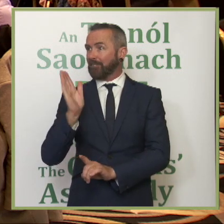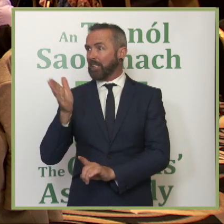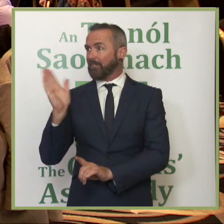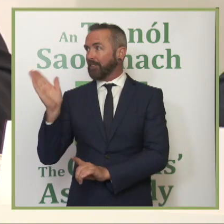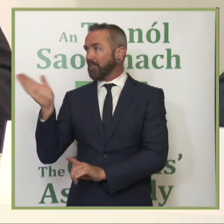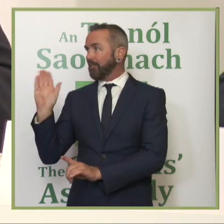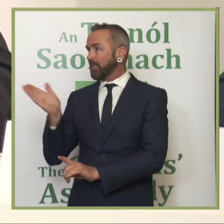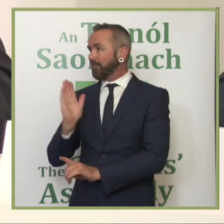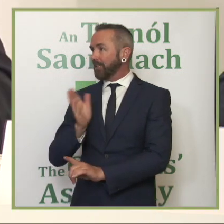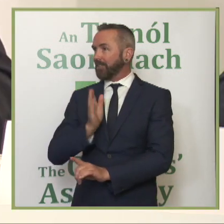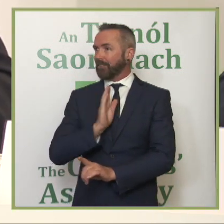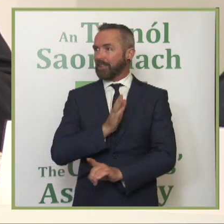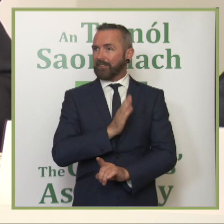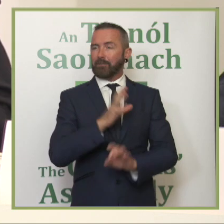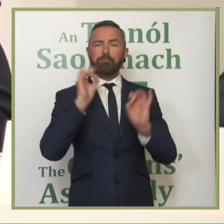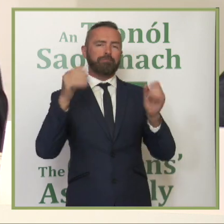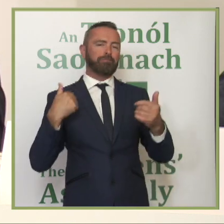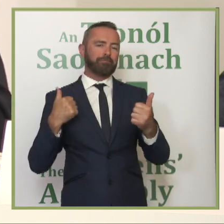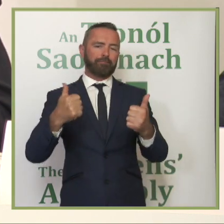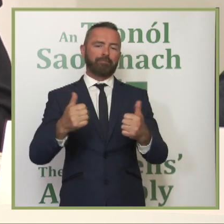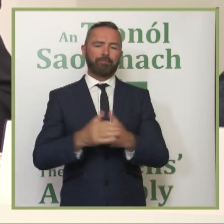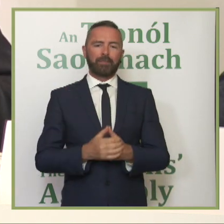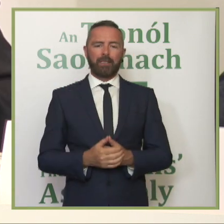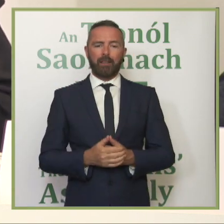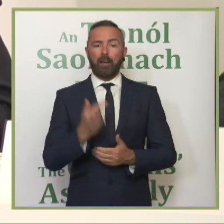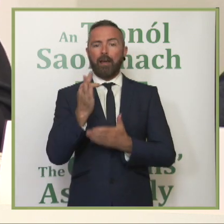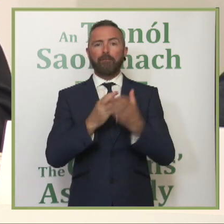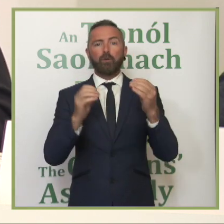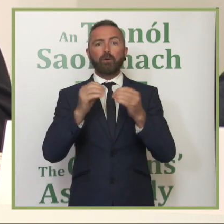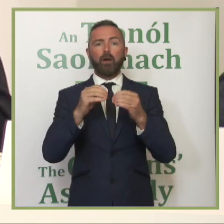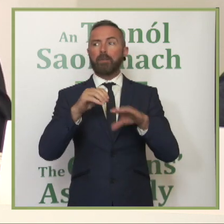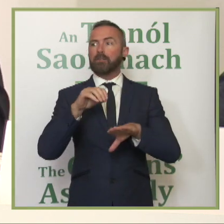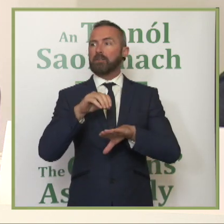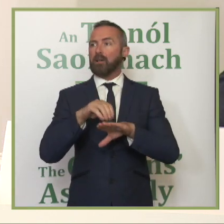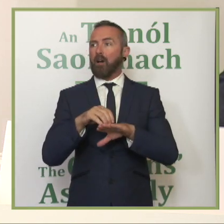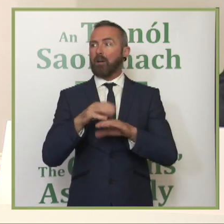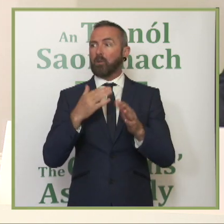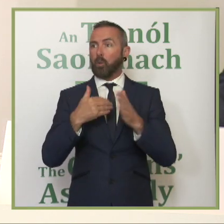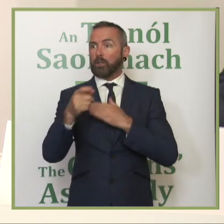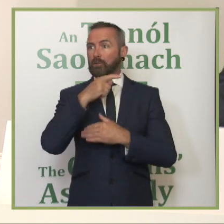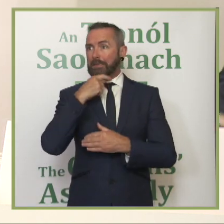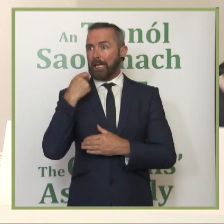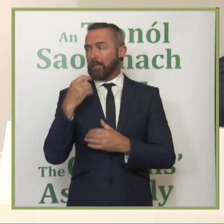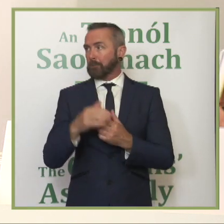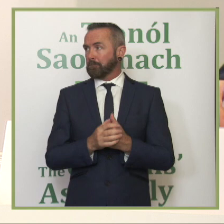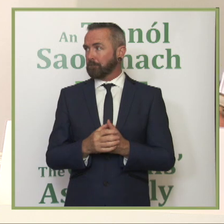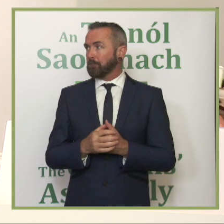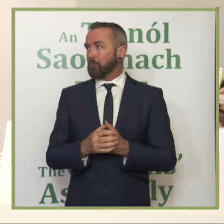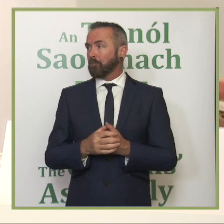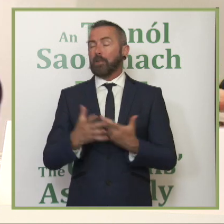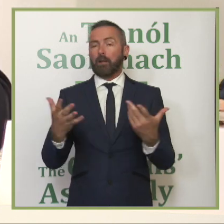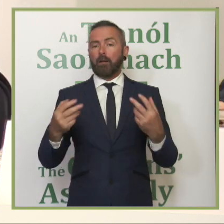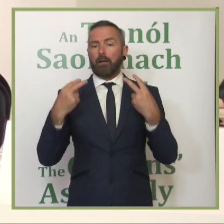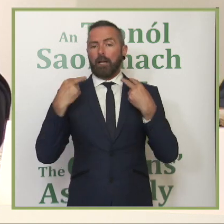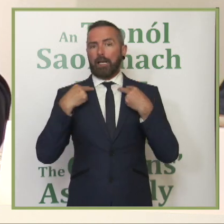Yeah, everybody so far. So look, can I just make a few comments on them generally, and Cathal might as well, just before we close. Language came